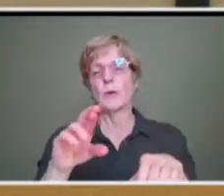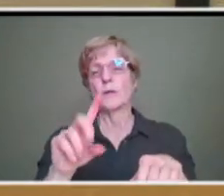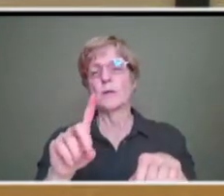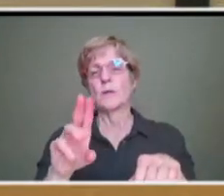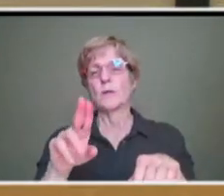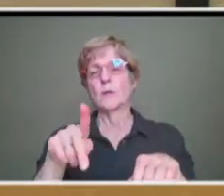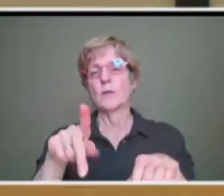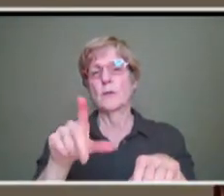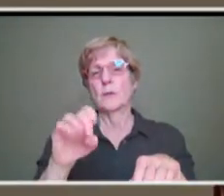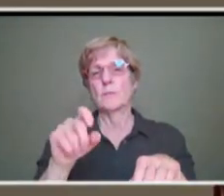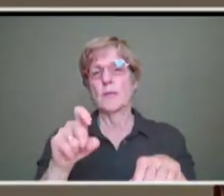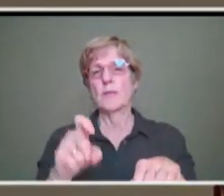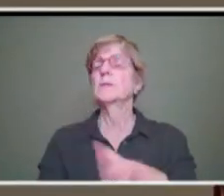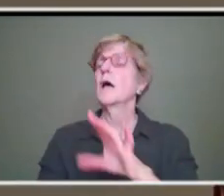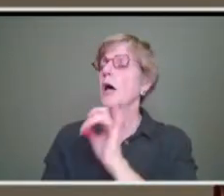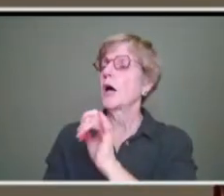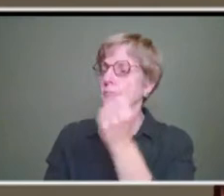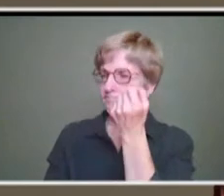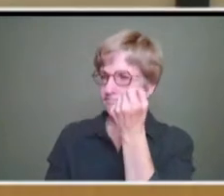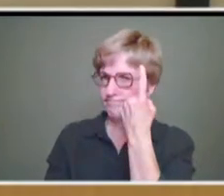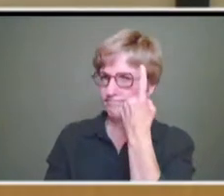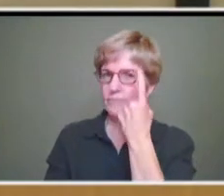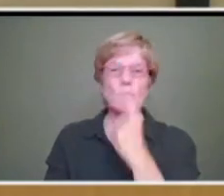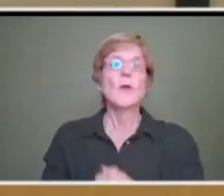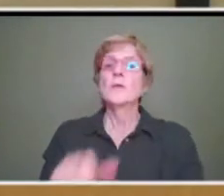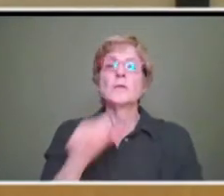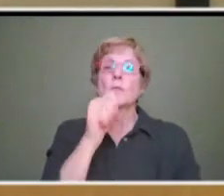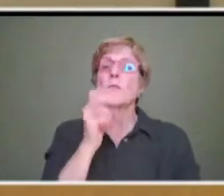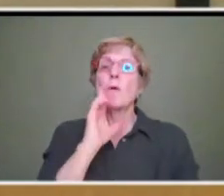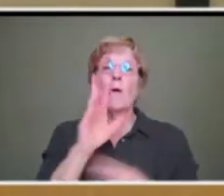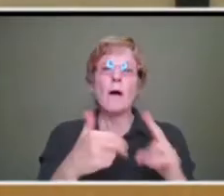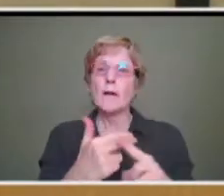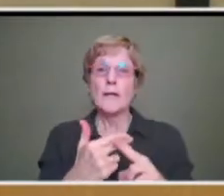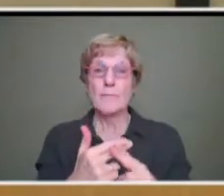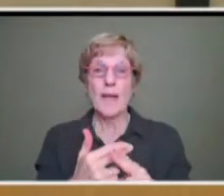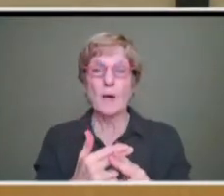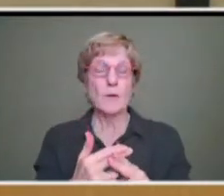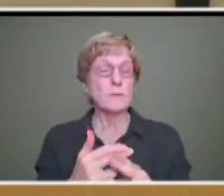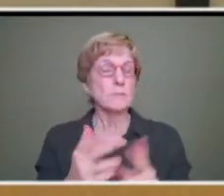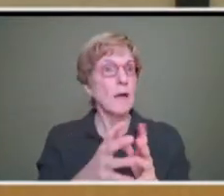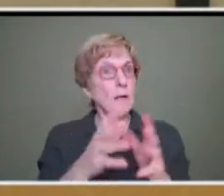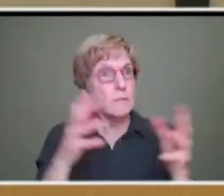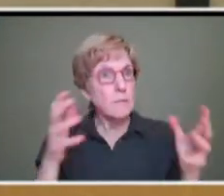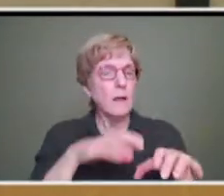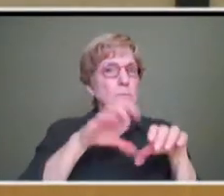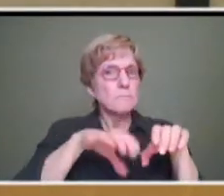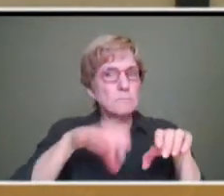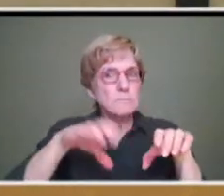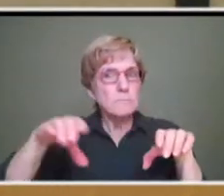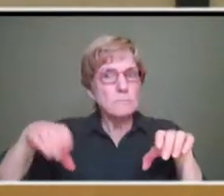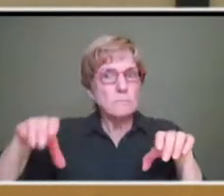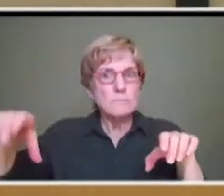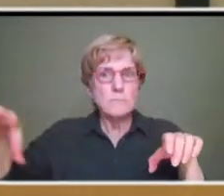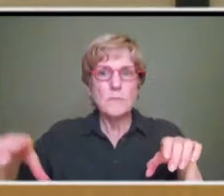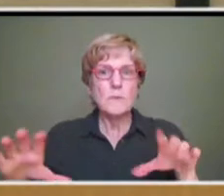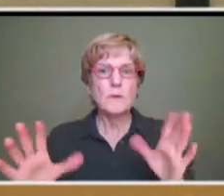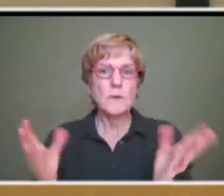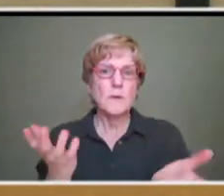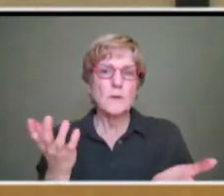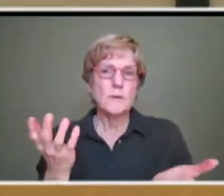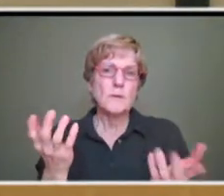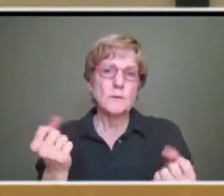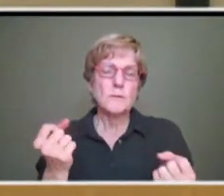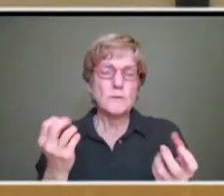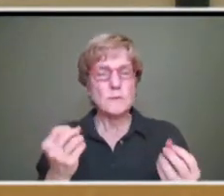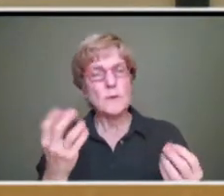I understand and it's uh it's we're not talking about a lot of homes so you know